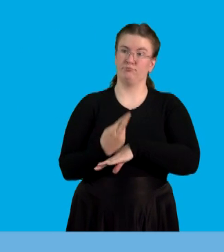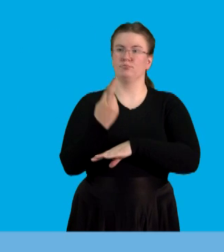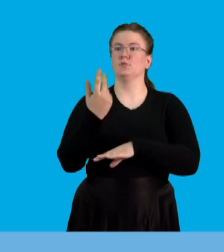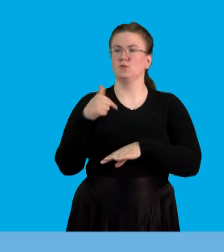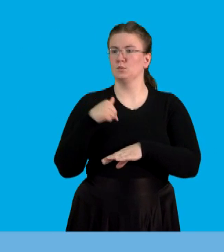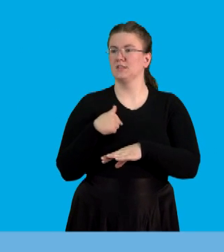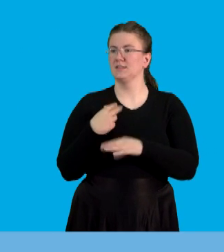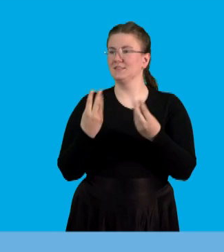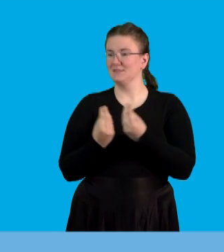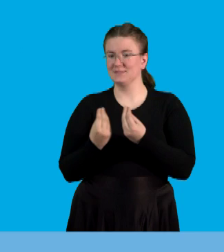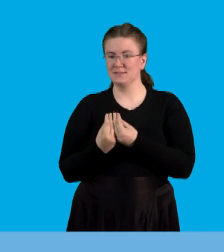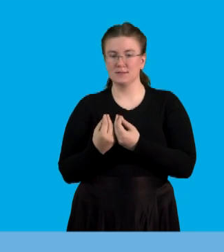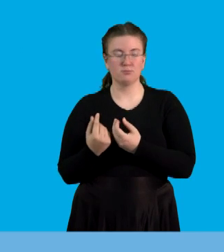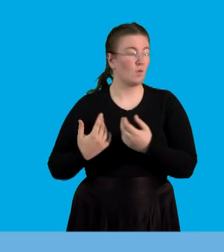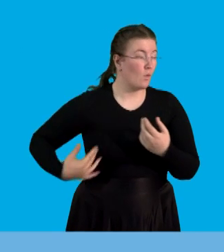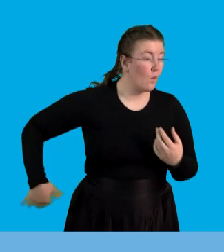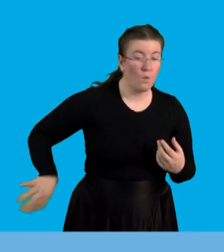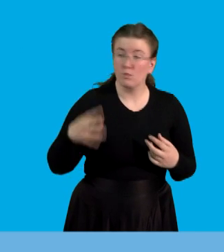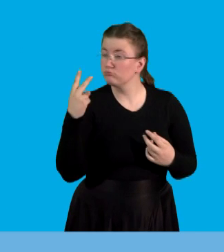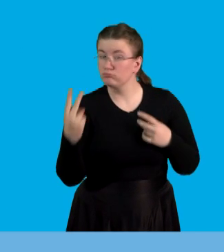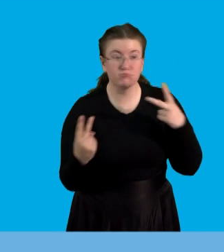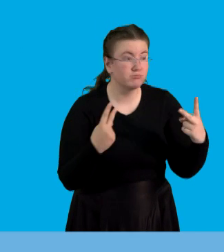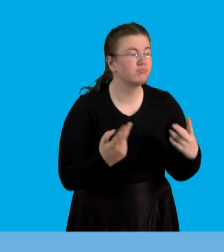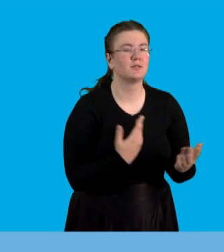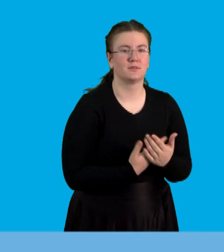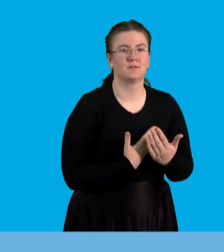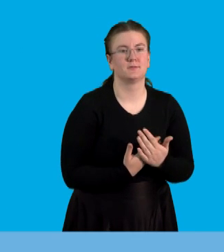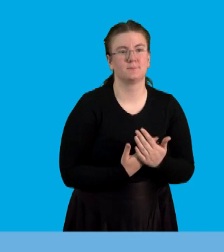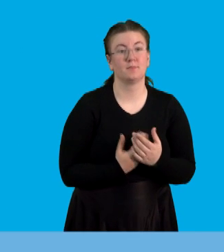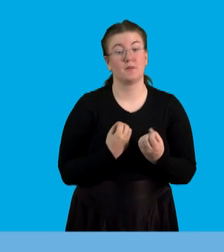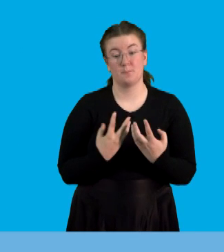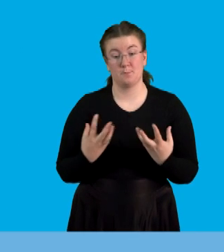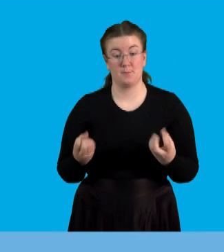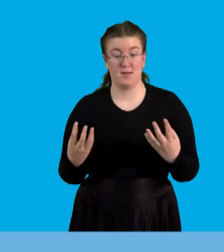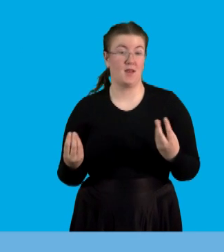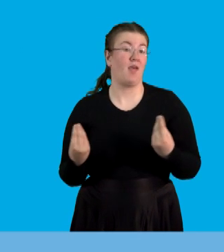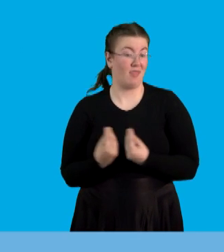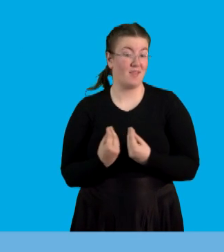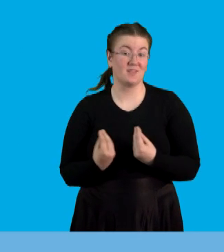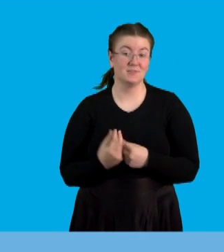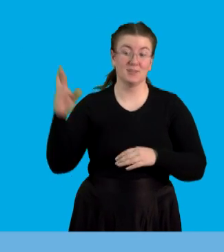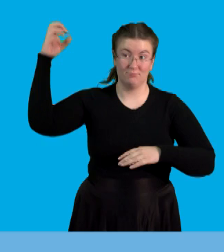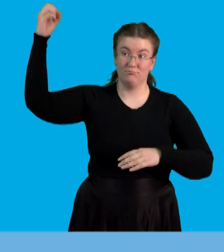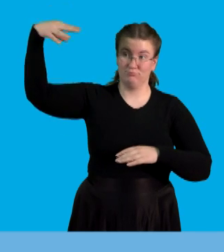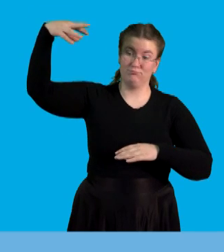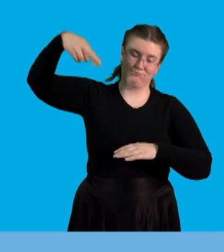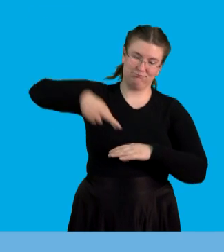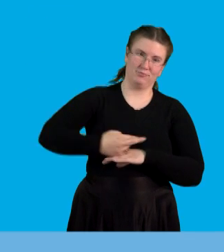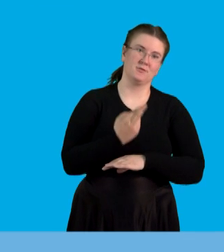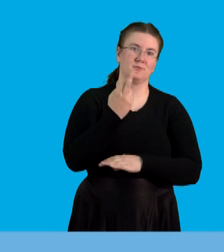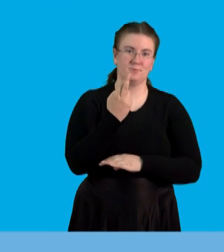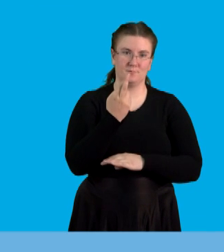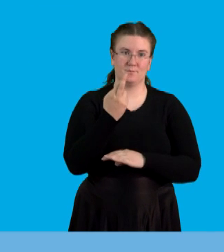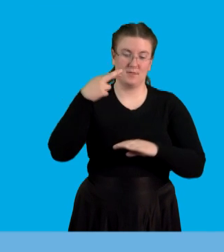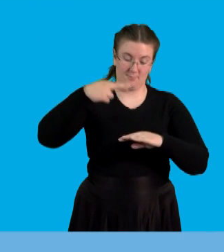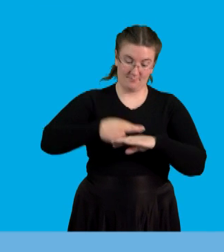that light that is reflected that we are able to see everything. So most surfaces reflect light. When light